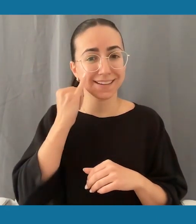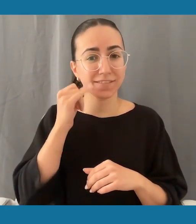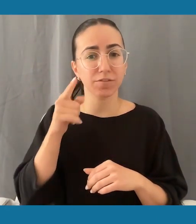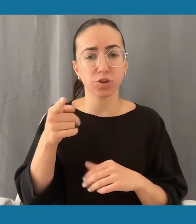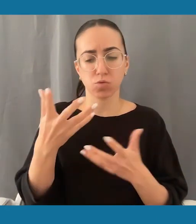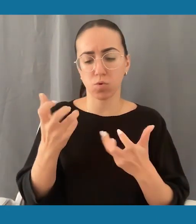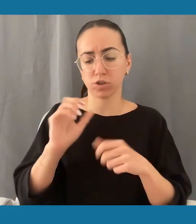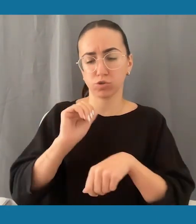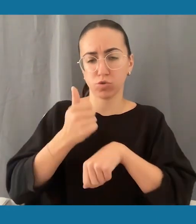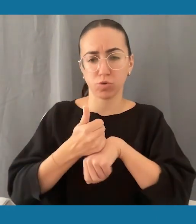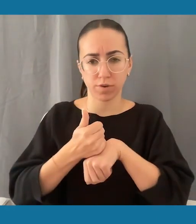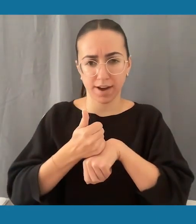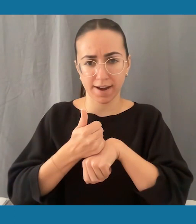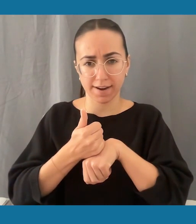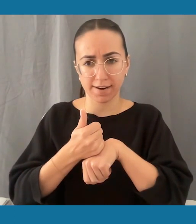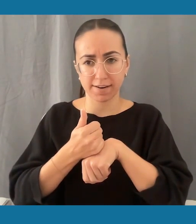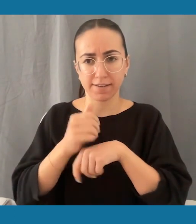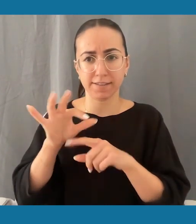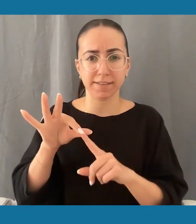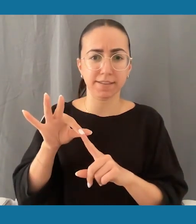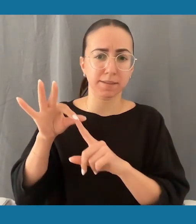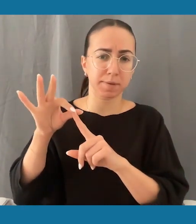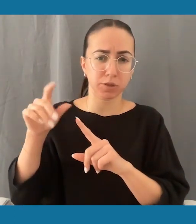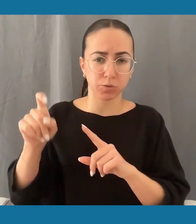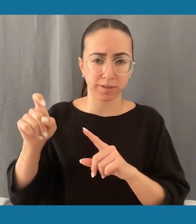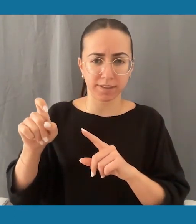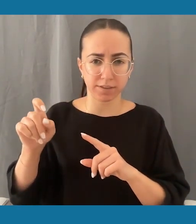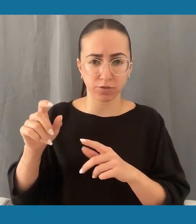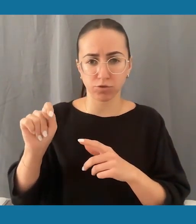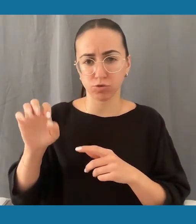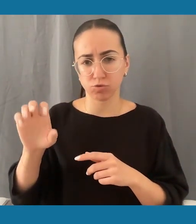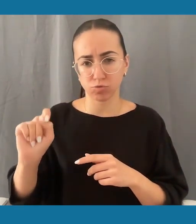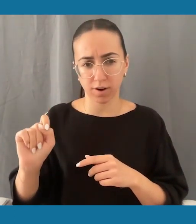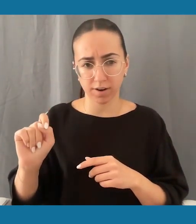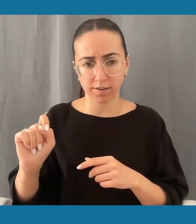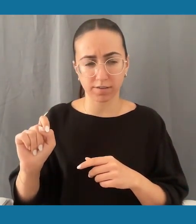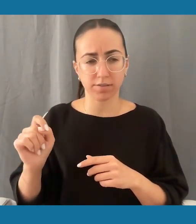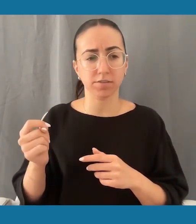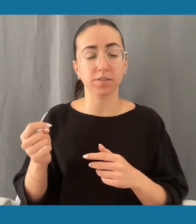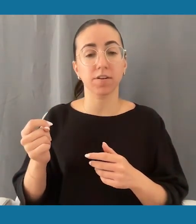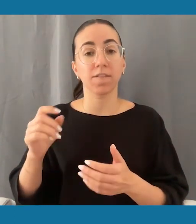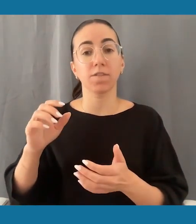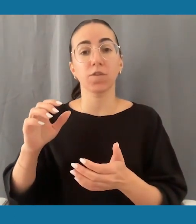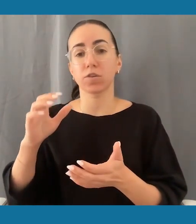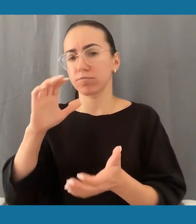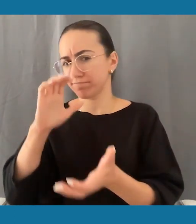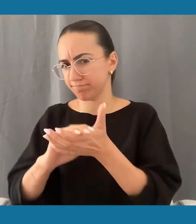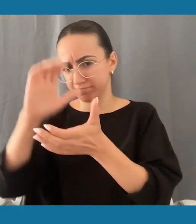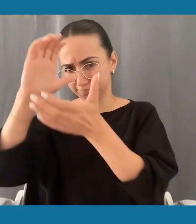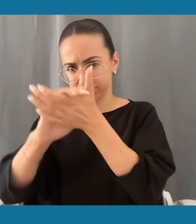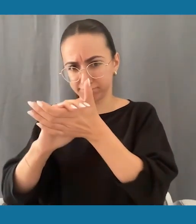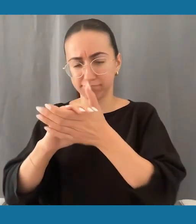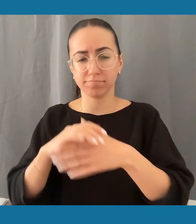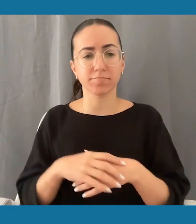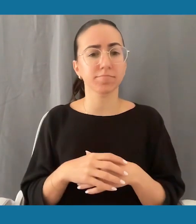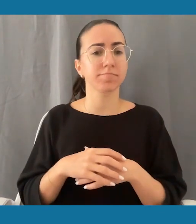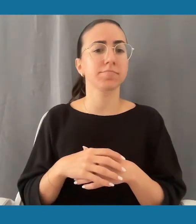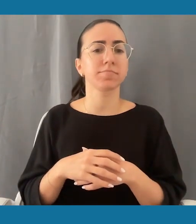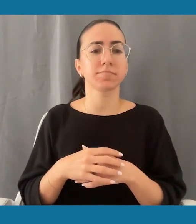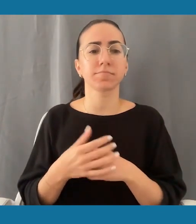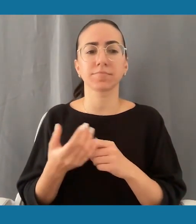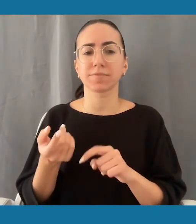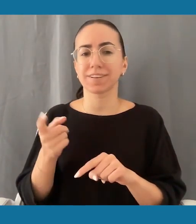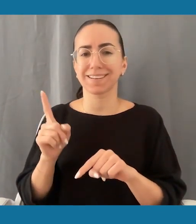a special needs trust for the benefit of a surviving spouse, you cannot use